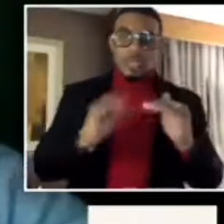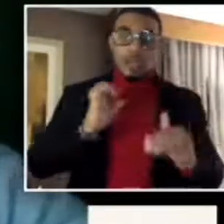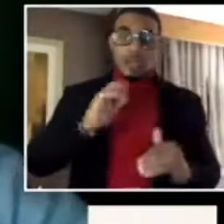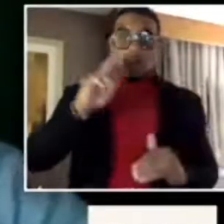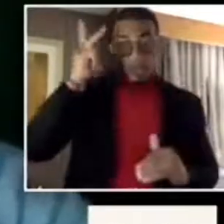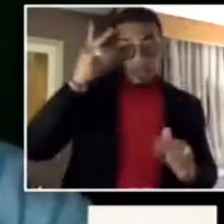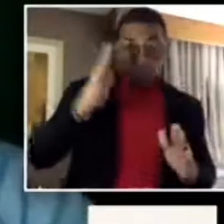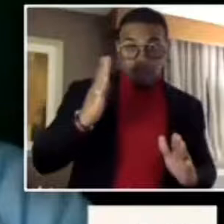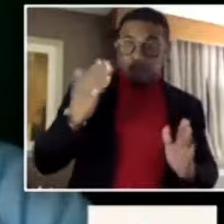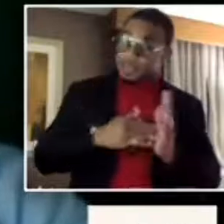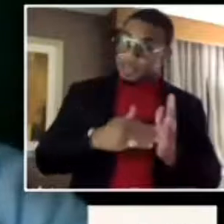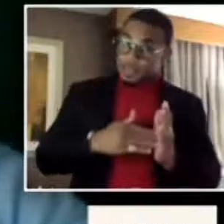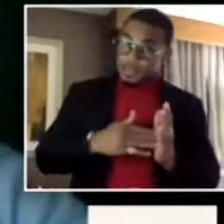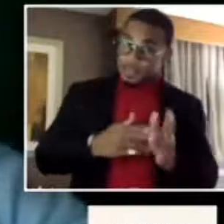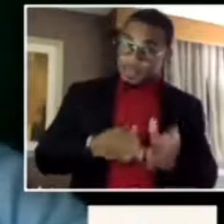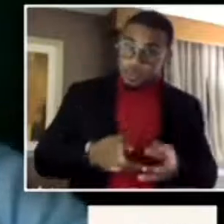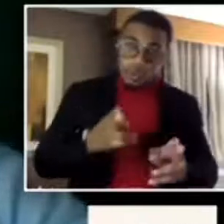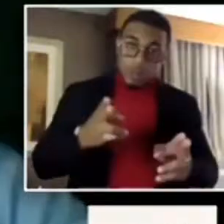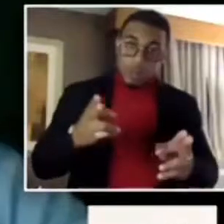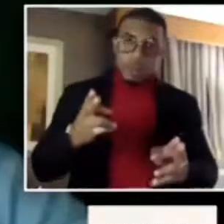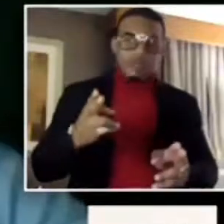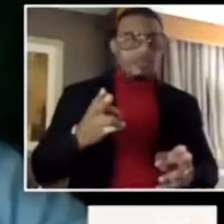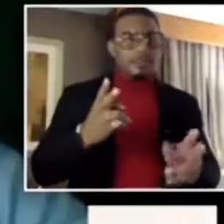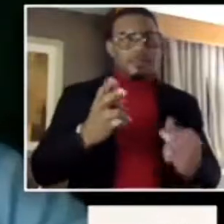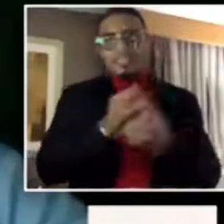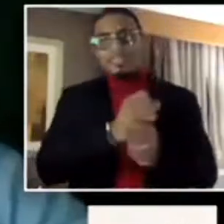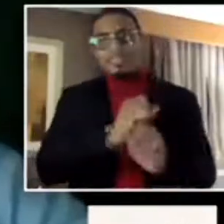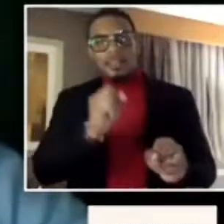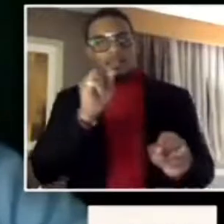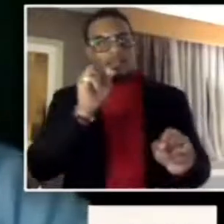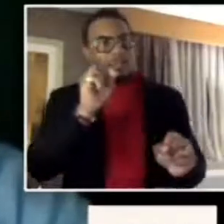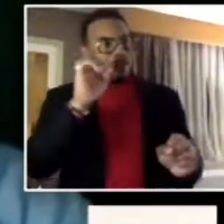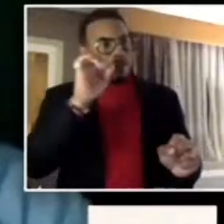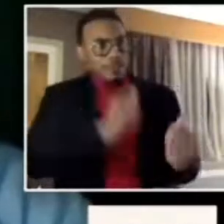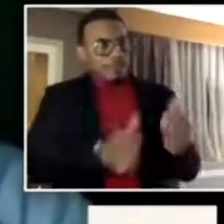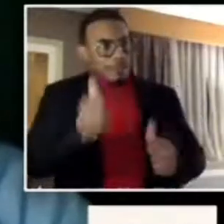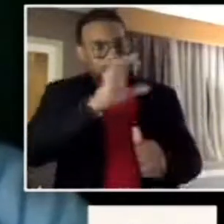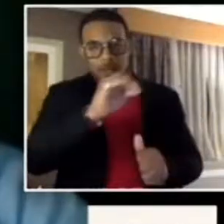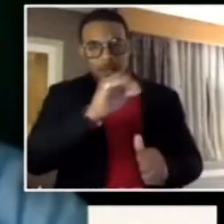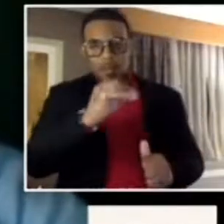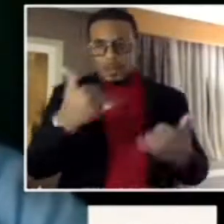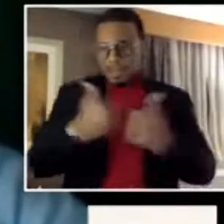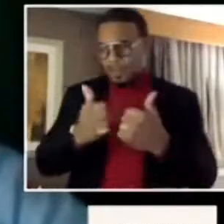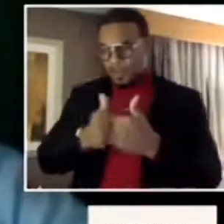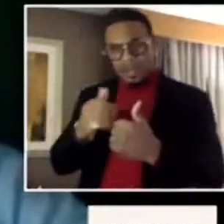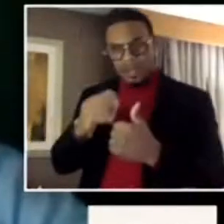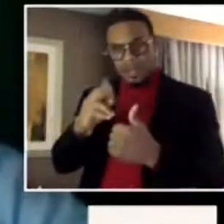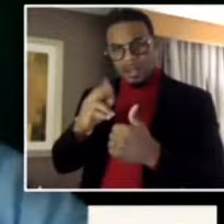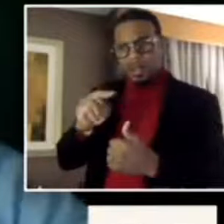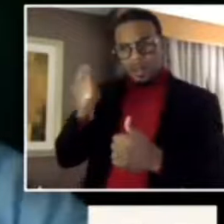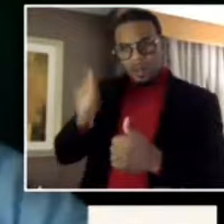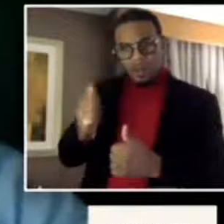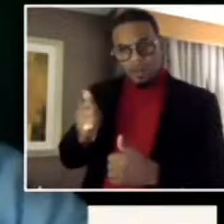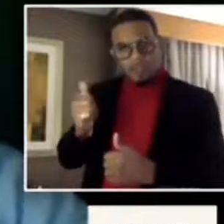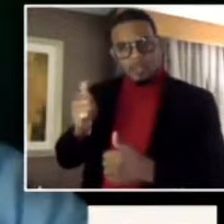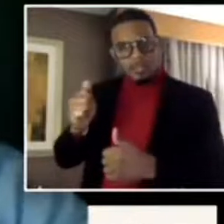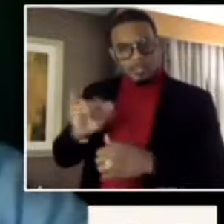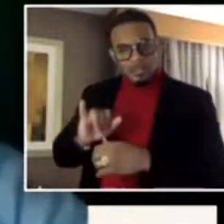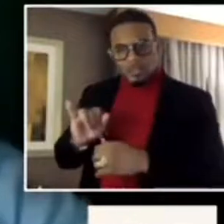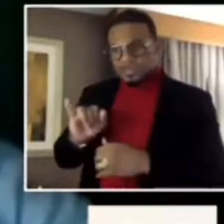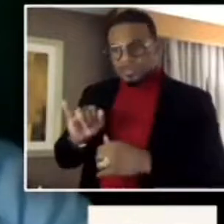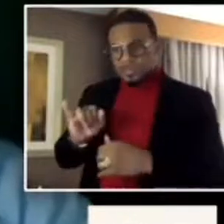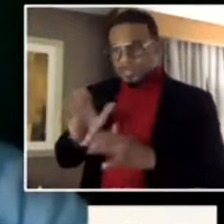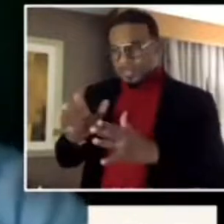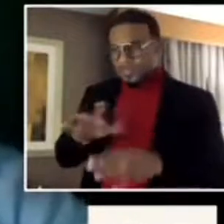politicians, again, rush to bail out corporations and billionaires, but they're playing games with unemployment insurance, leaving families to skip meals, go